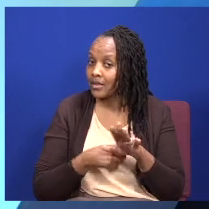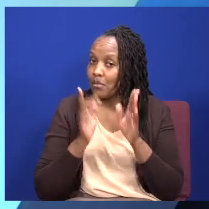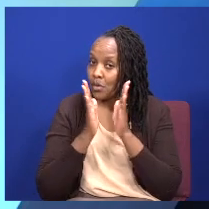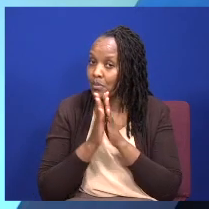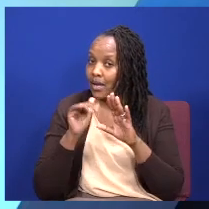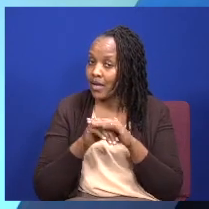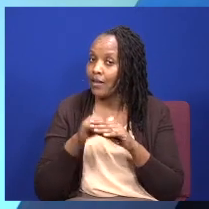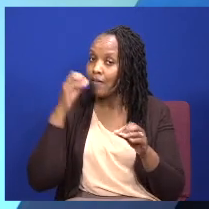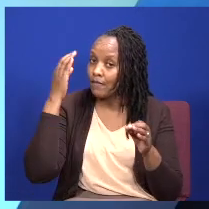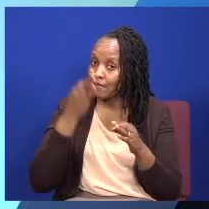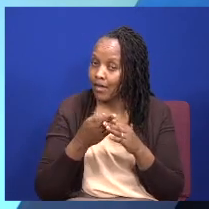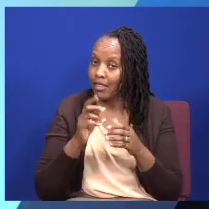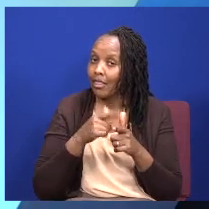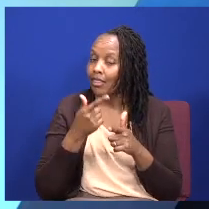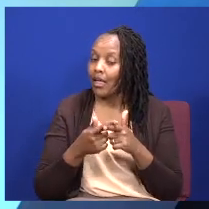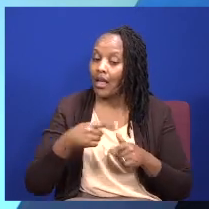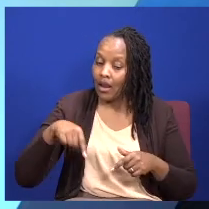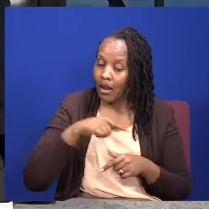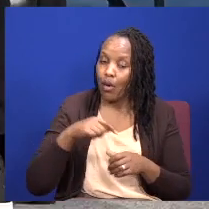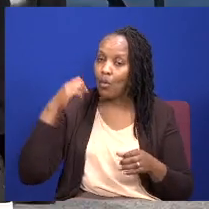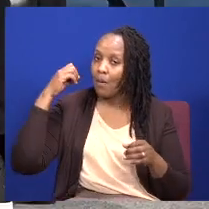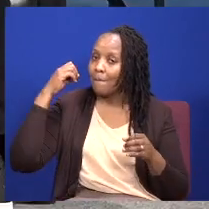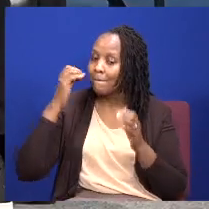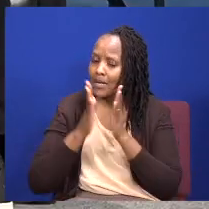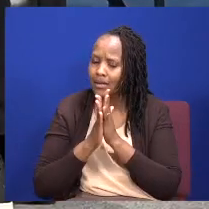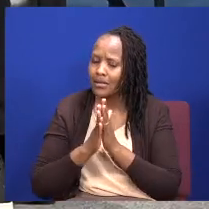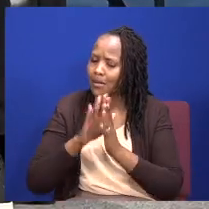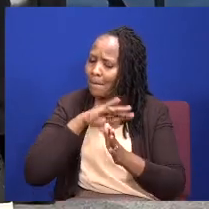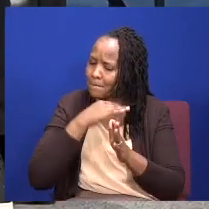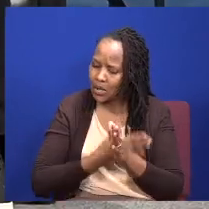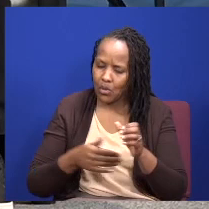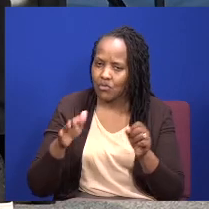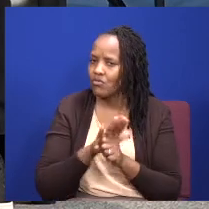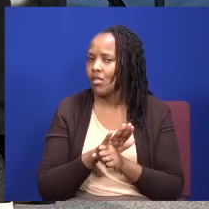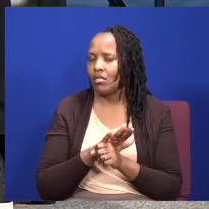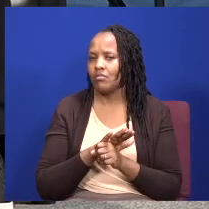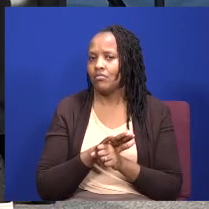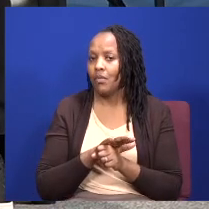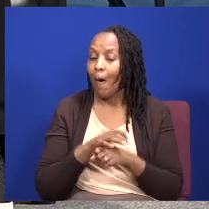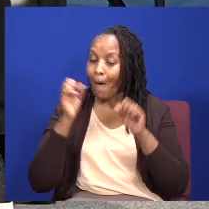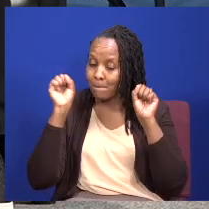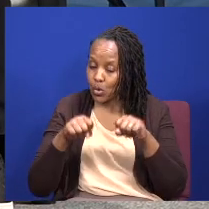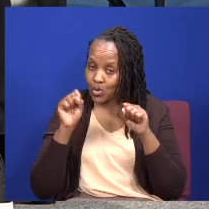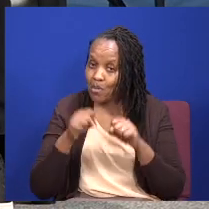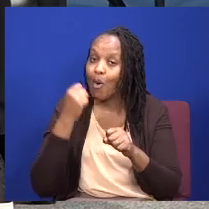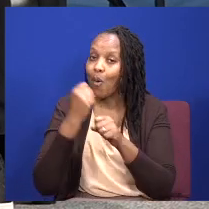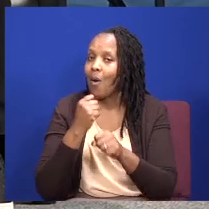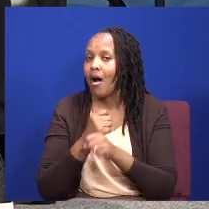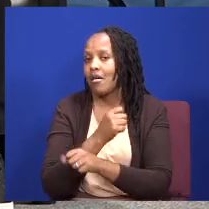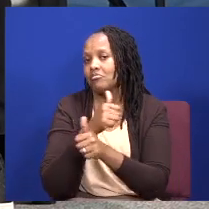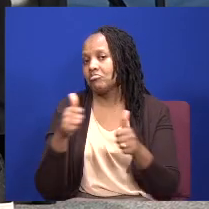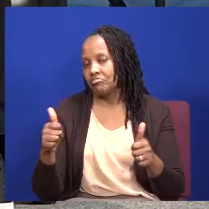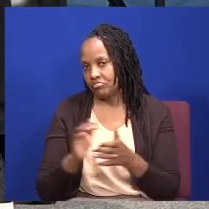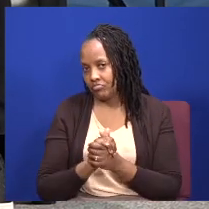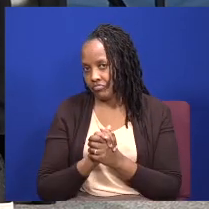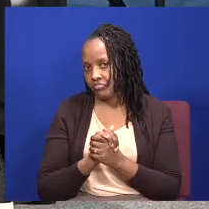and we are righteous, our prayers are powerful and effective. Isn't that amazing? Yes. So